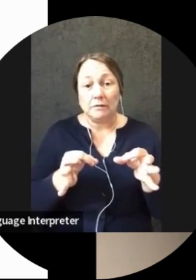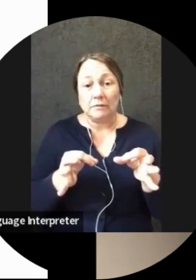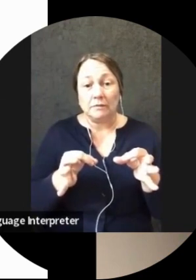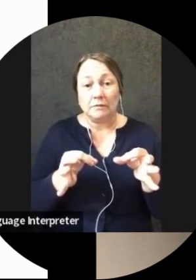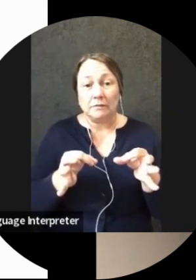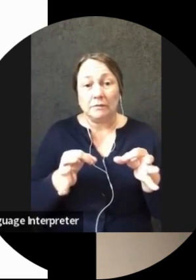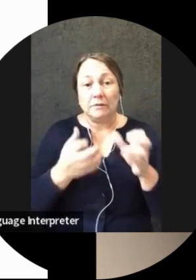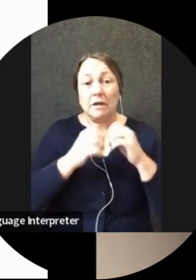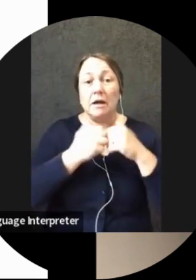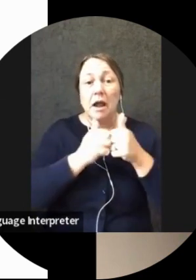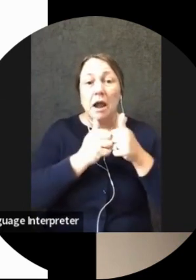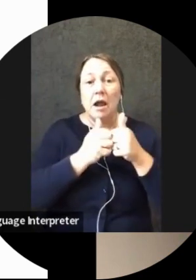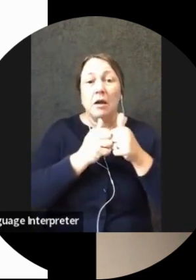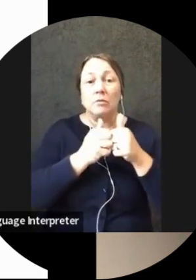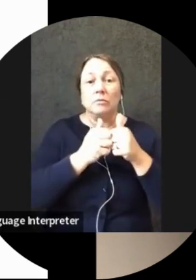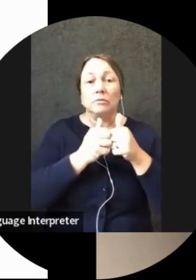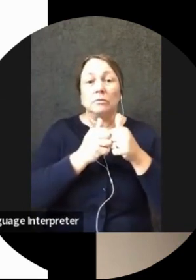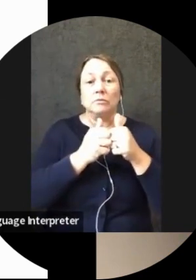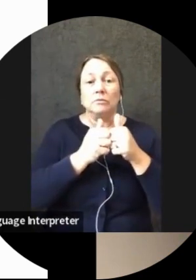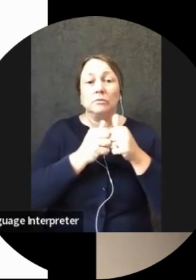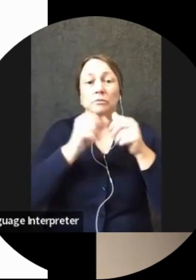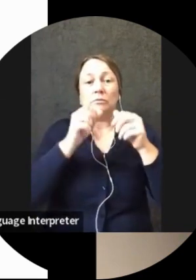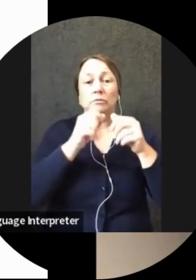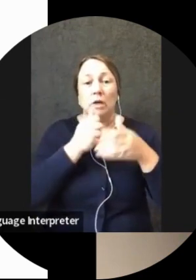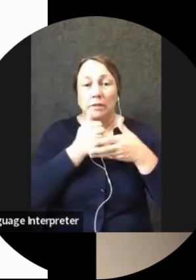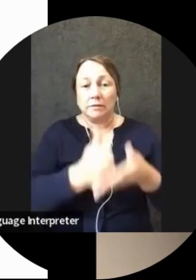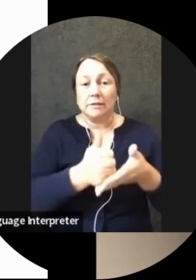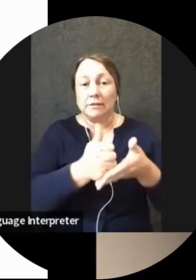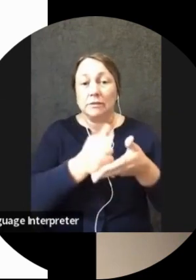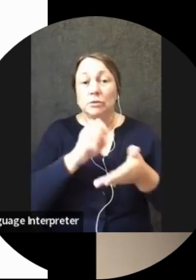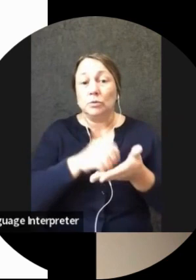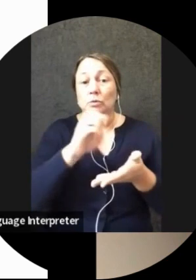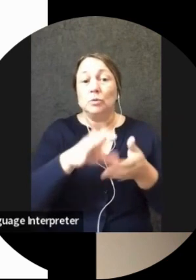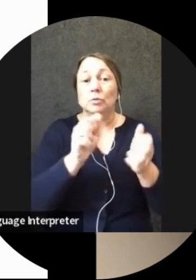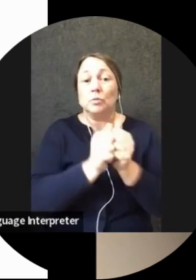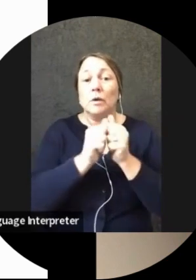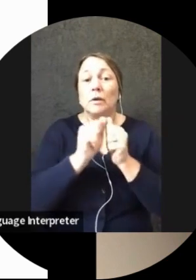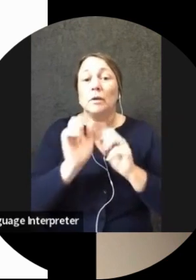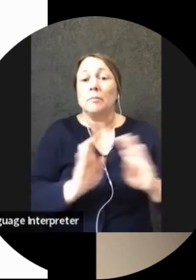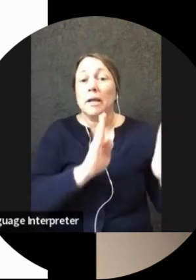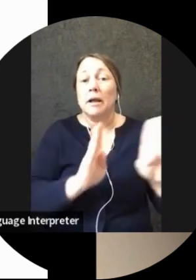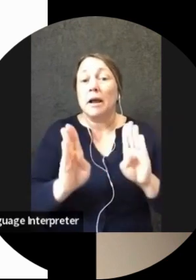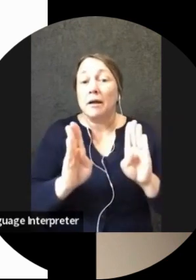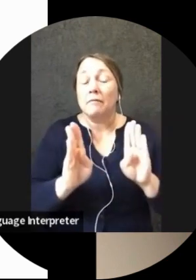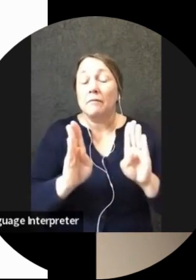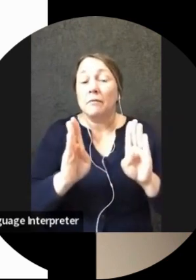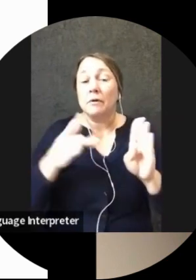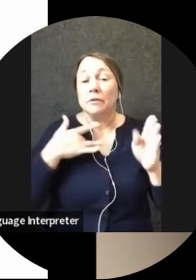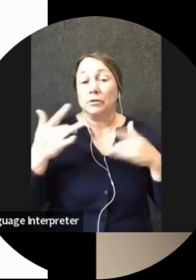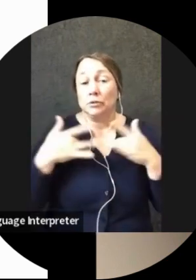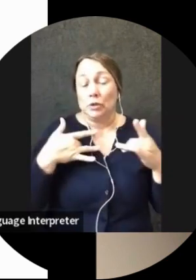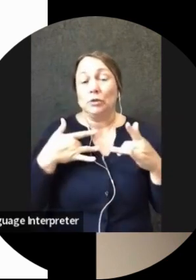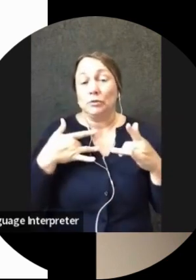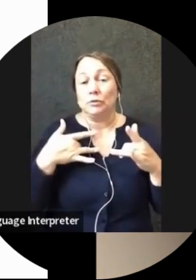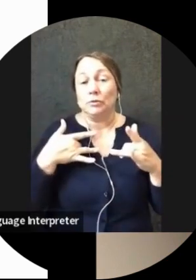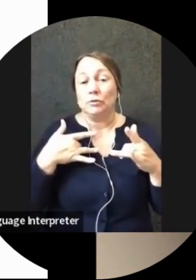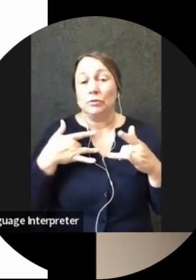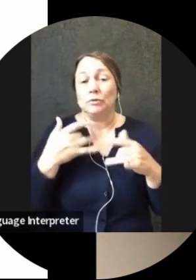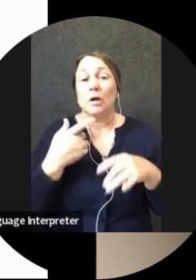how to assist the student with behavioral concerns, a functional behavioral